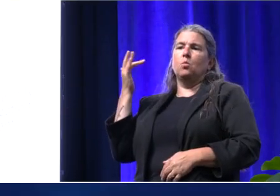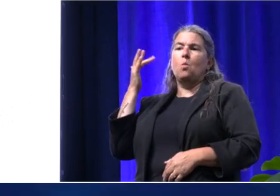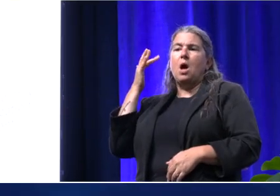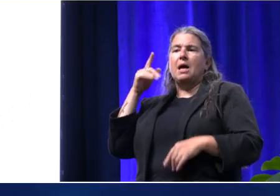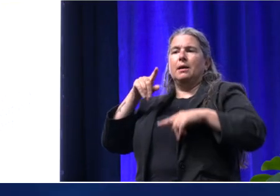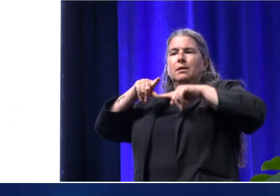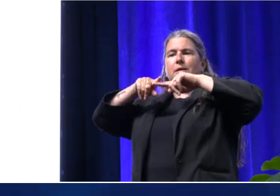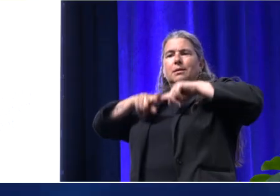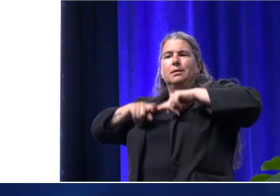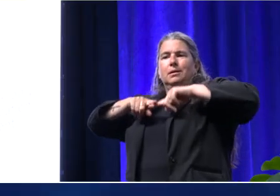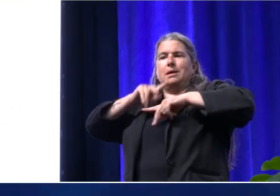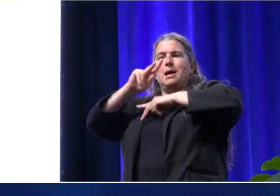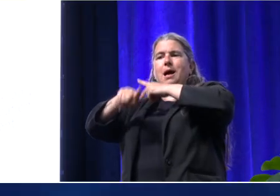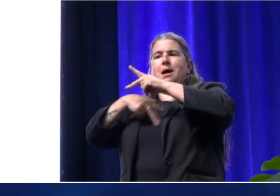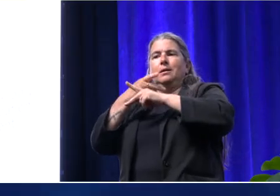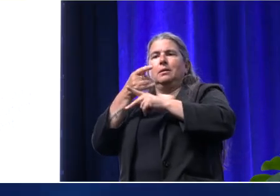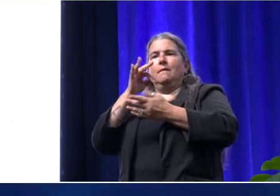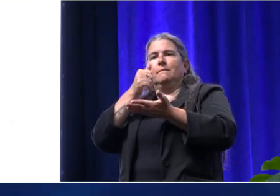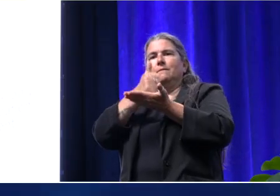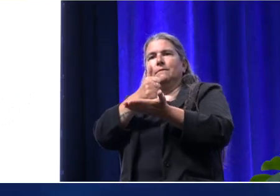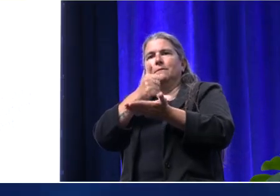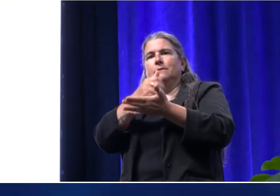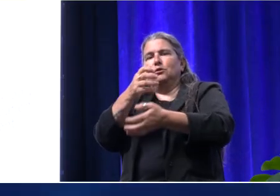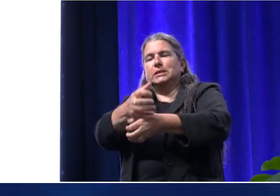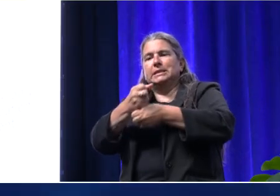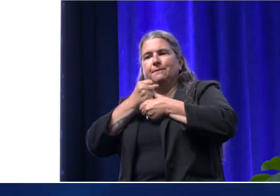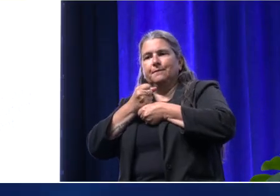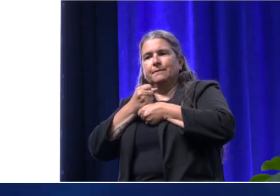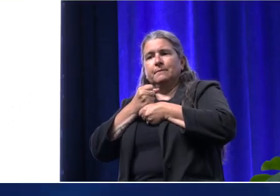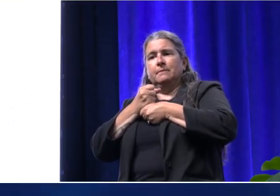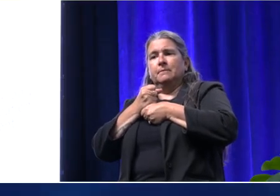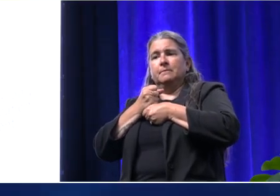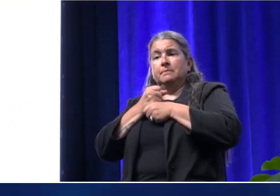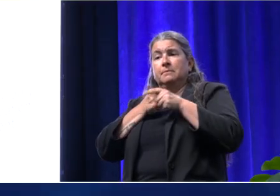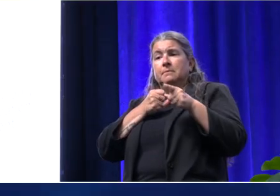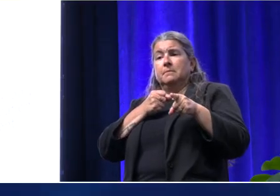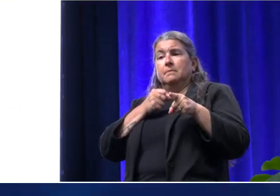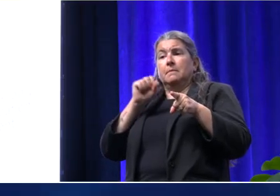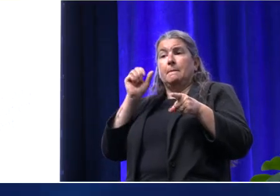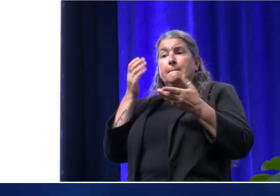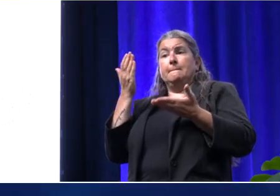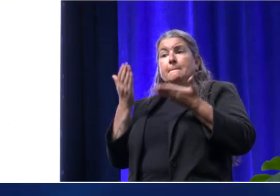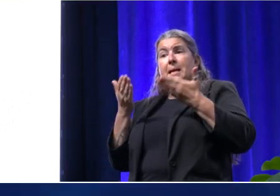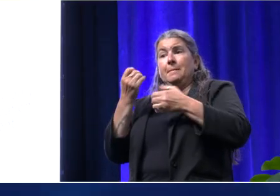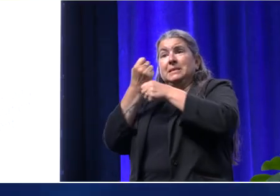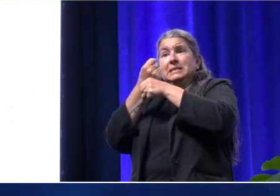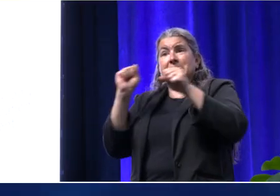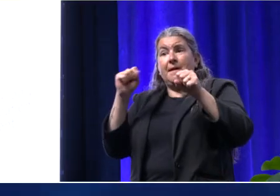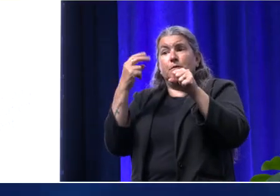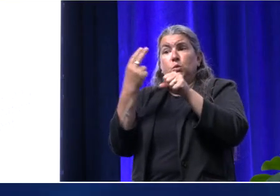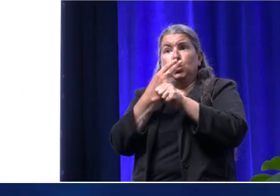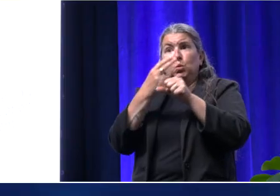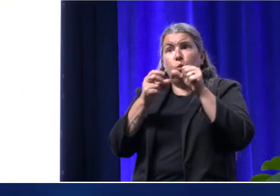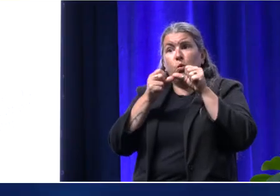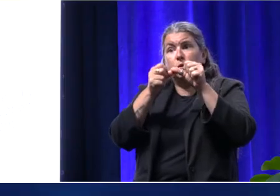is being offered, it may be safer to actually continue drug use if the only